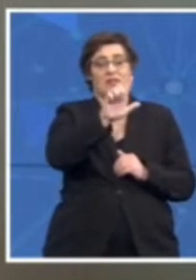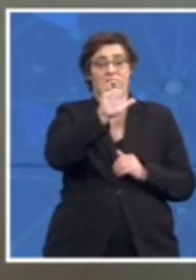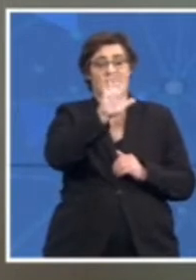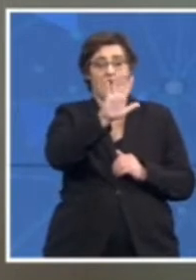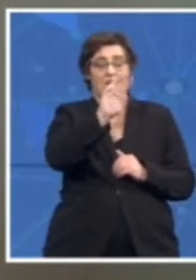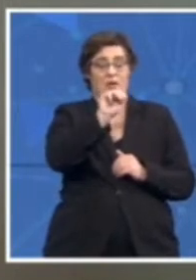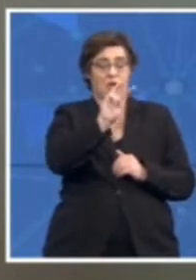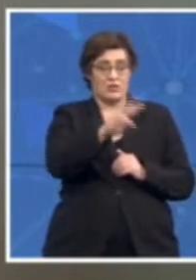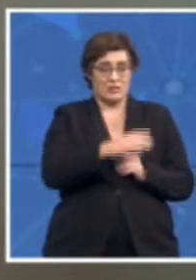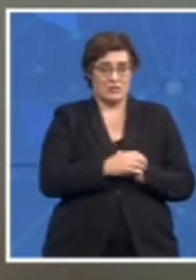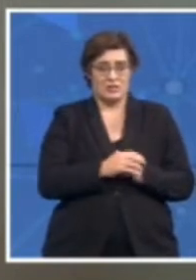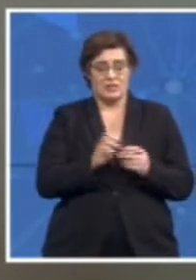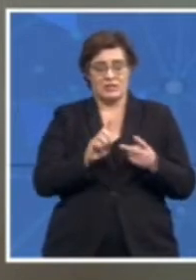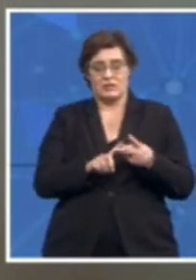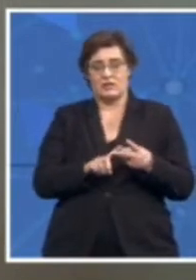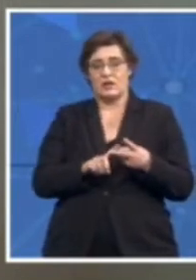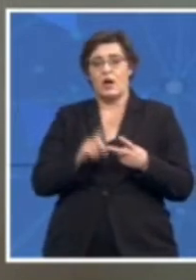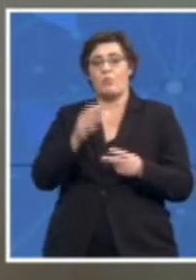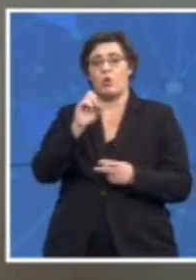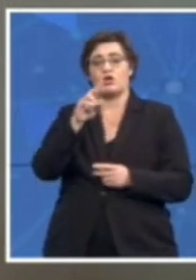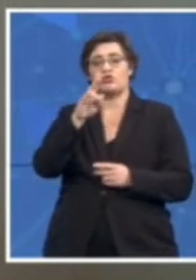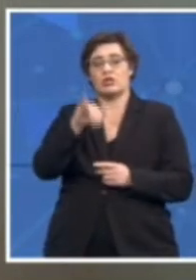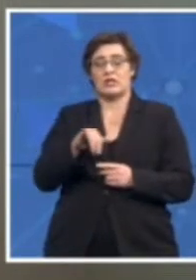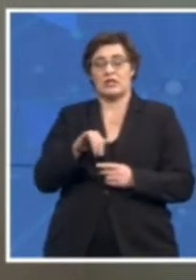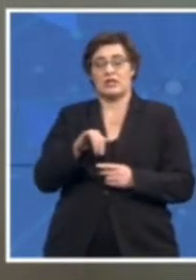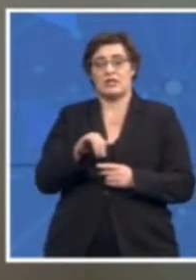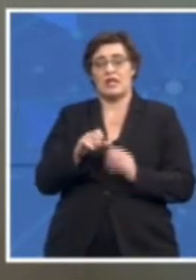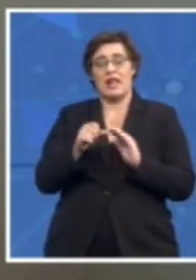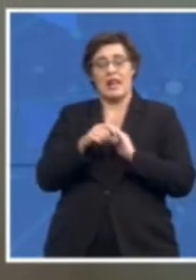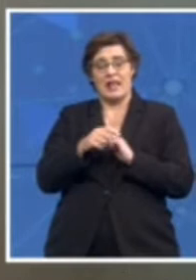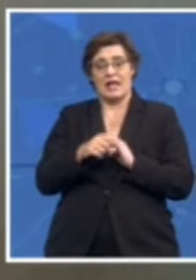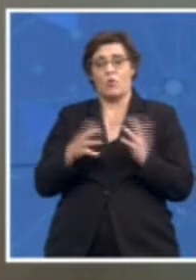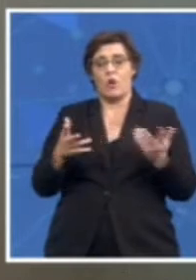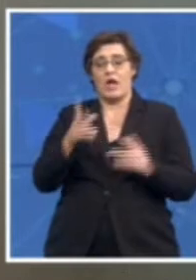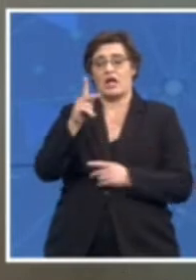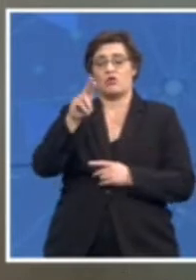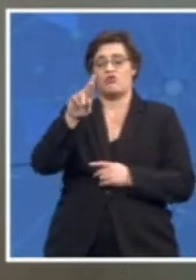at Kriel, about 120